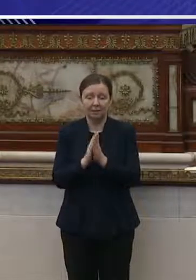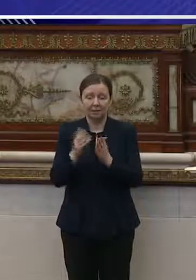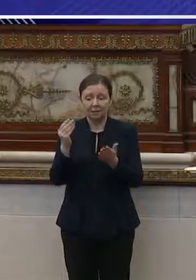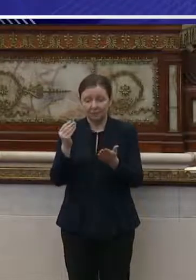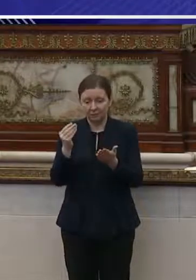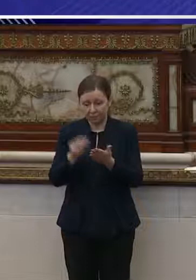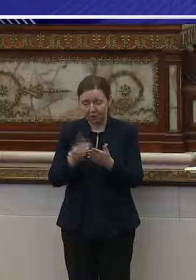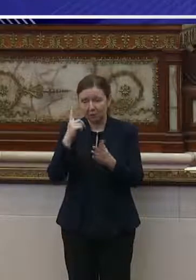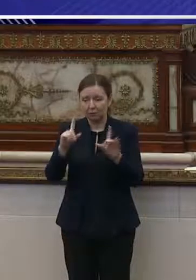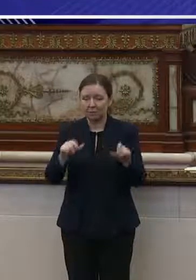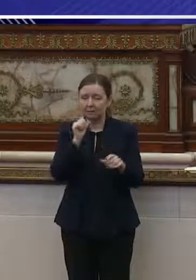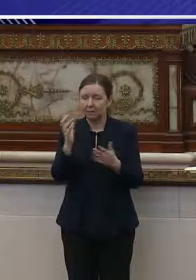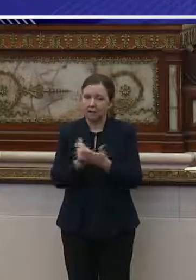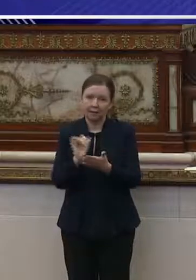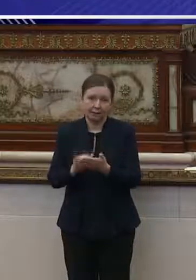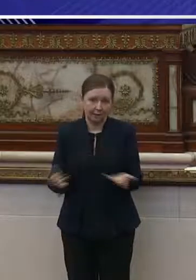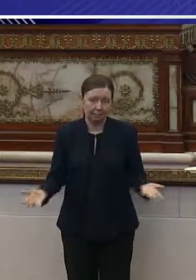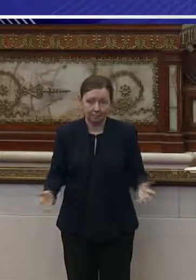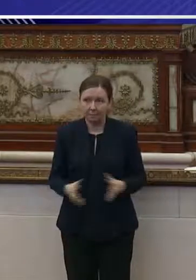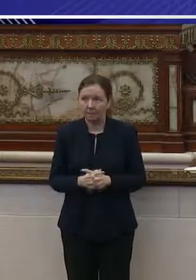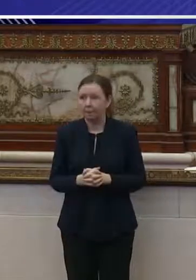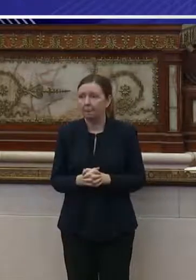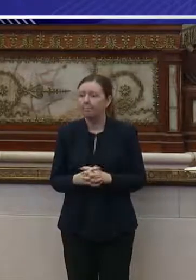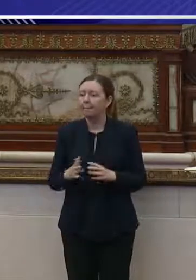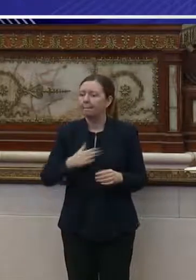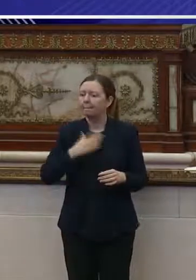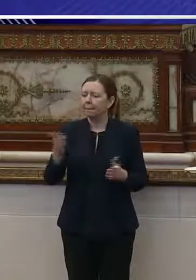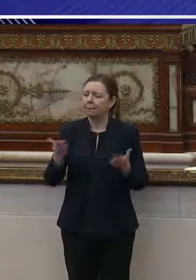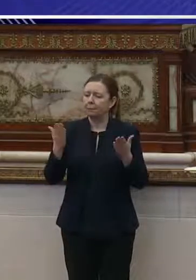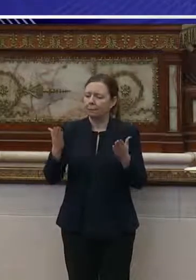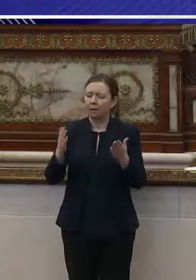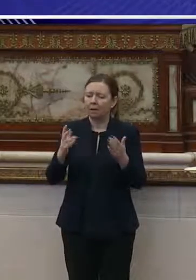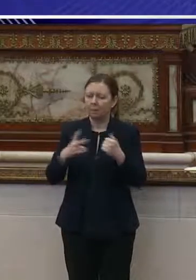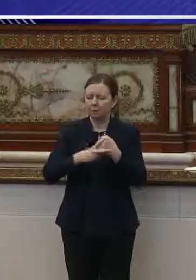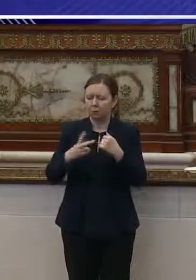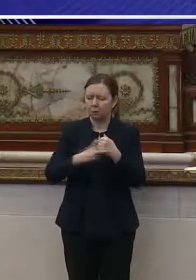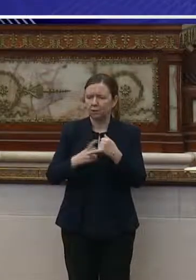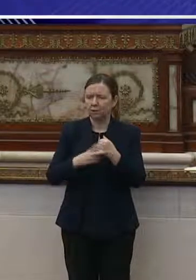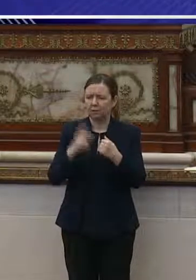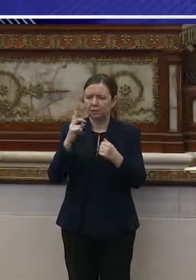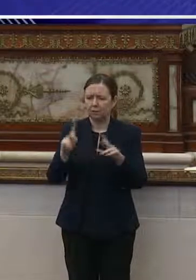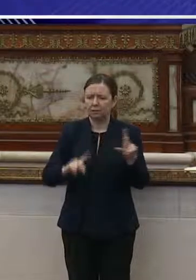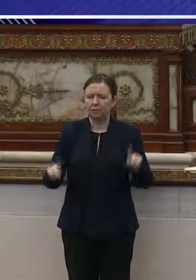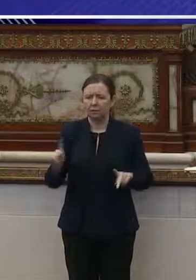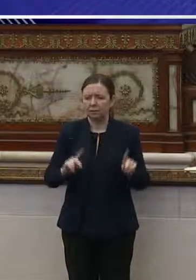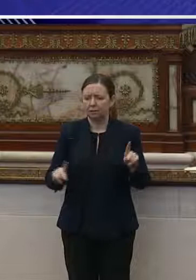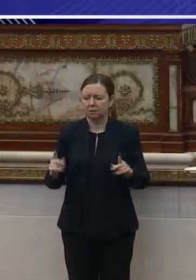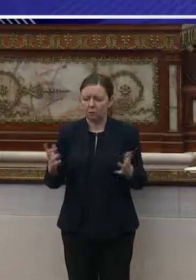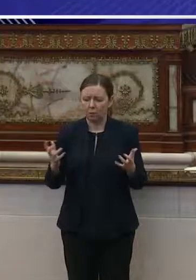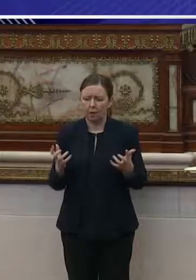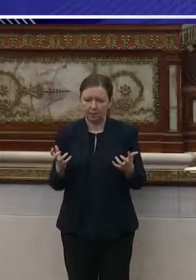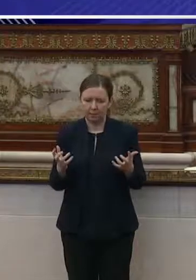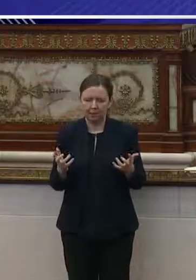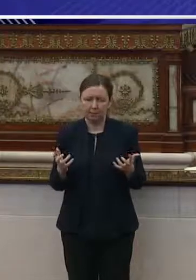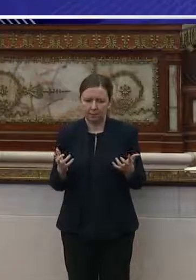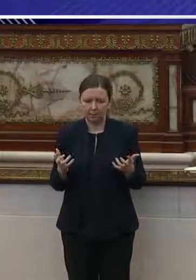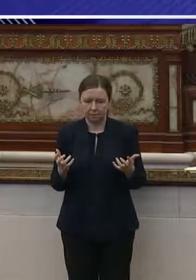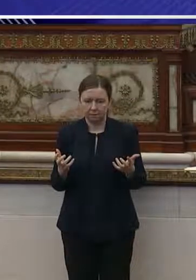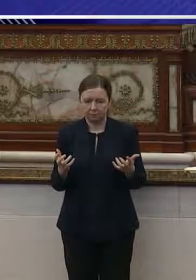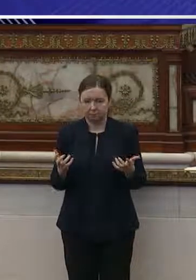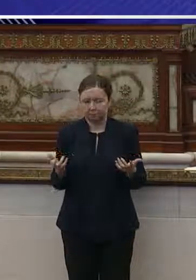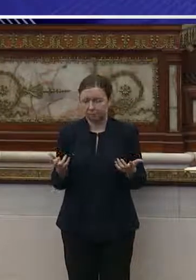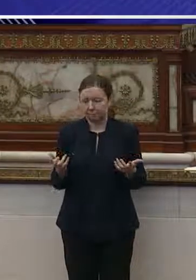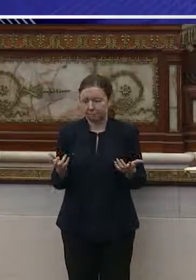not get funded for testing. I'm glad you brought up storage as well, too, as far as folks wanting to